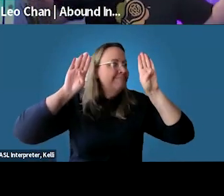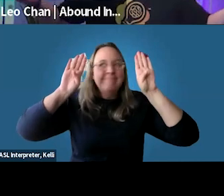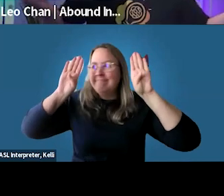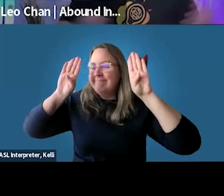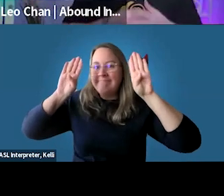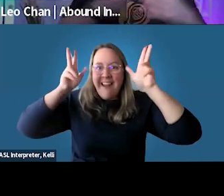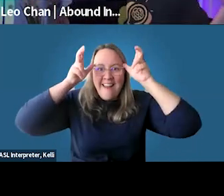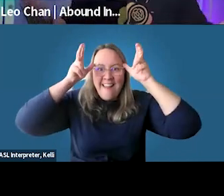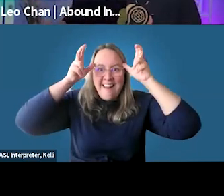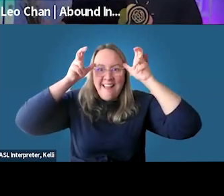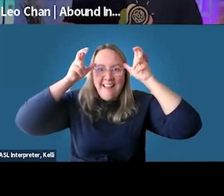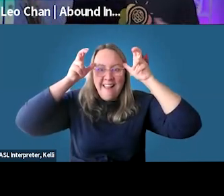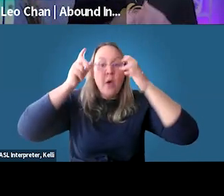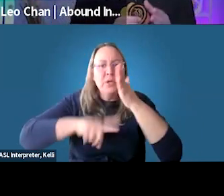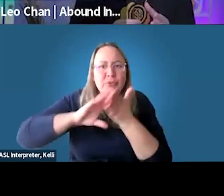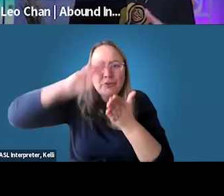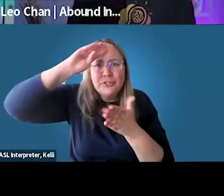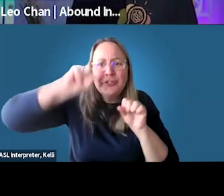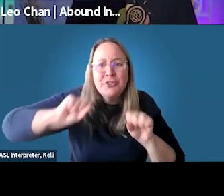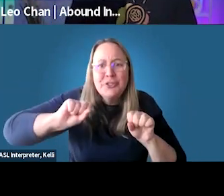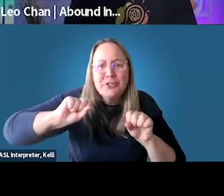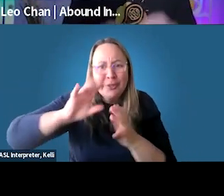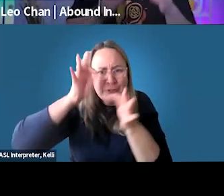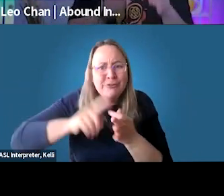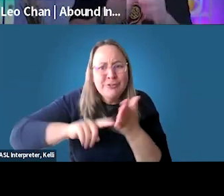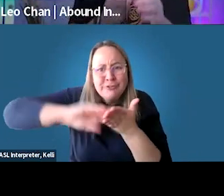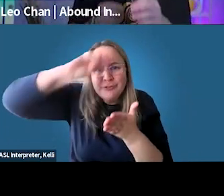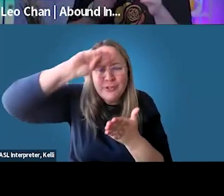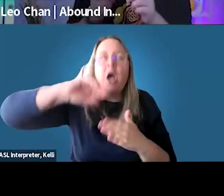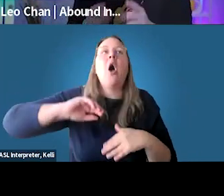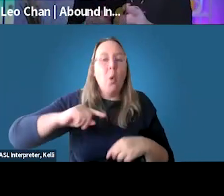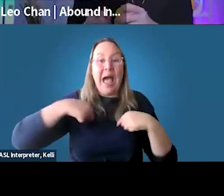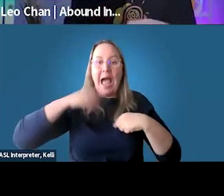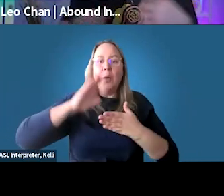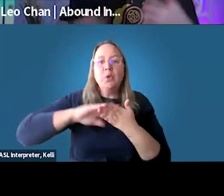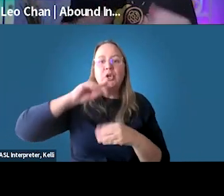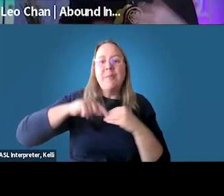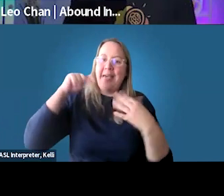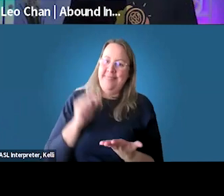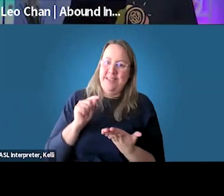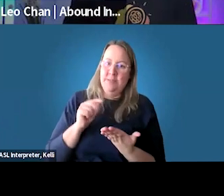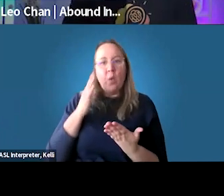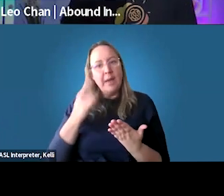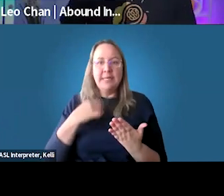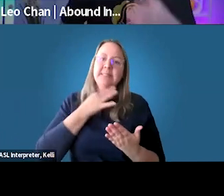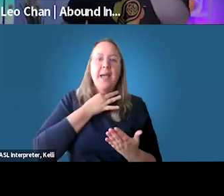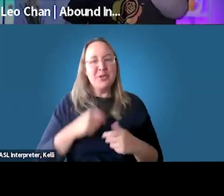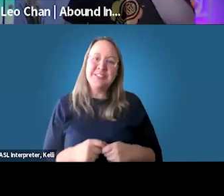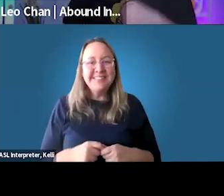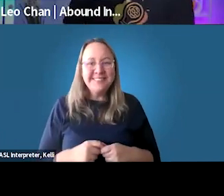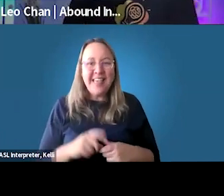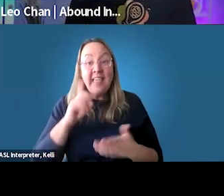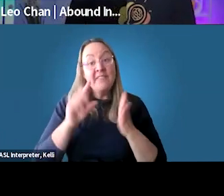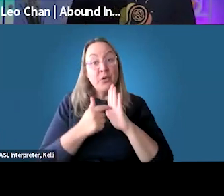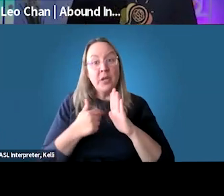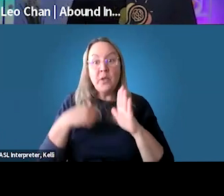your mind to possibilities of what you could learn from it and decide to learn. Be like, I'm going to learn about this thing because I am curious. For example,